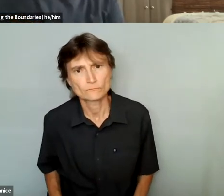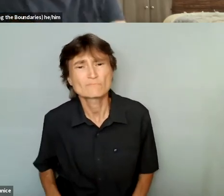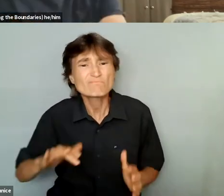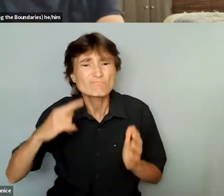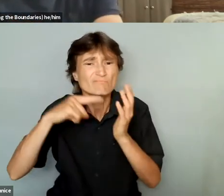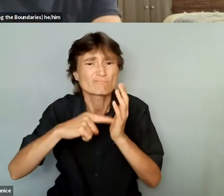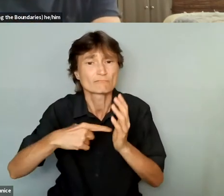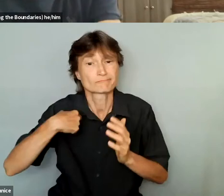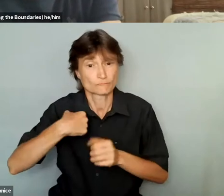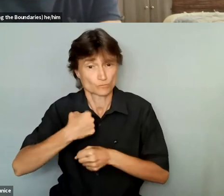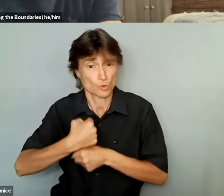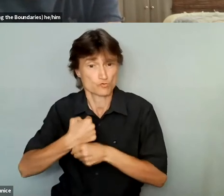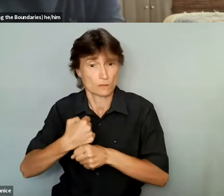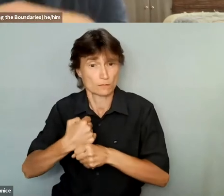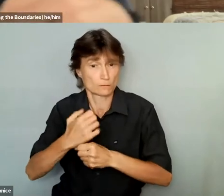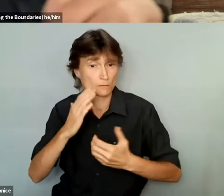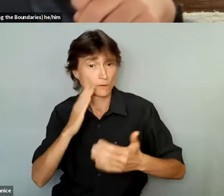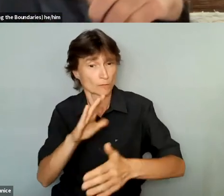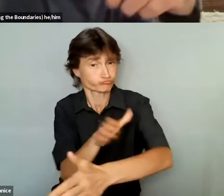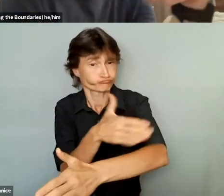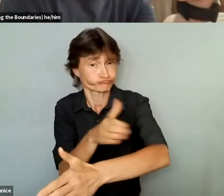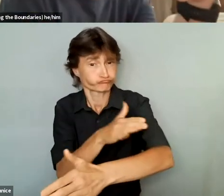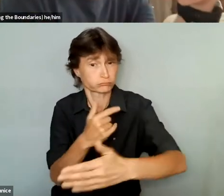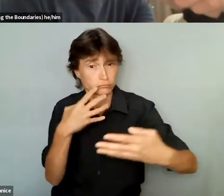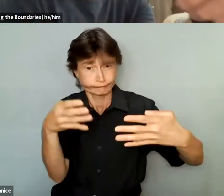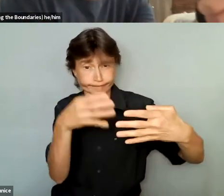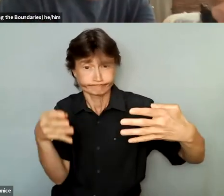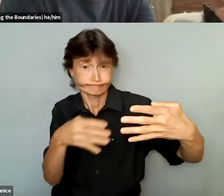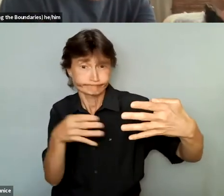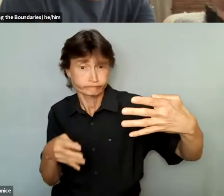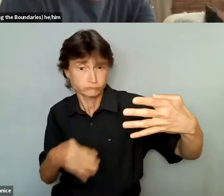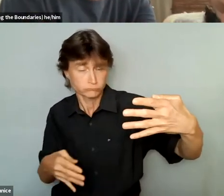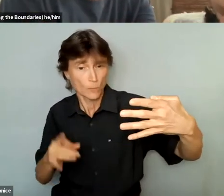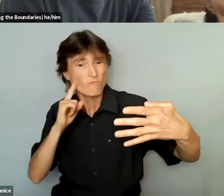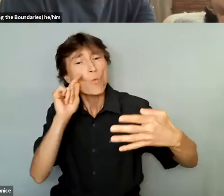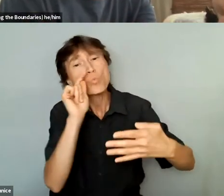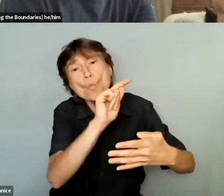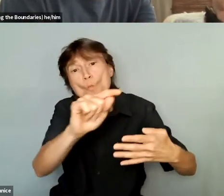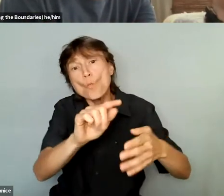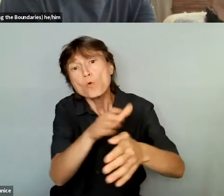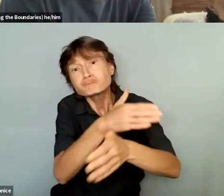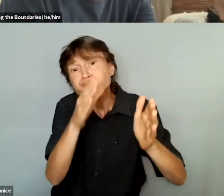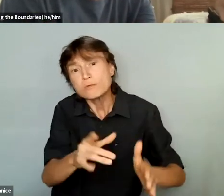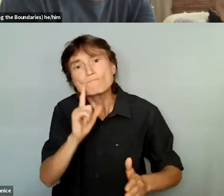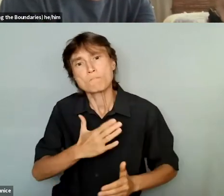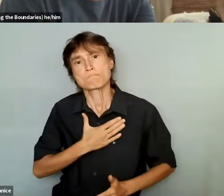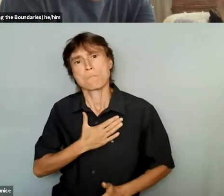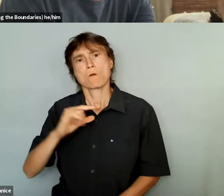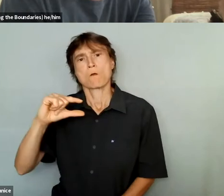creating compositions for the musicians that were in my gospel group,